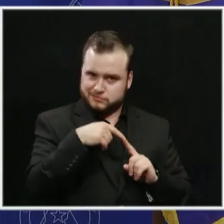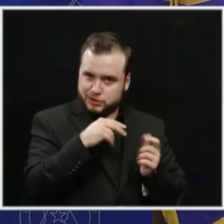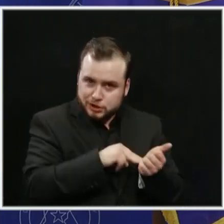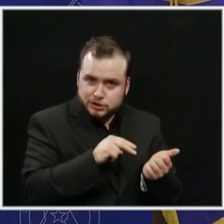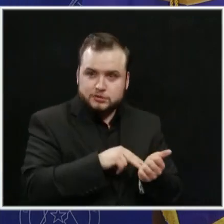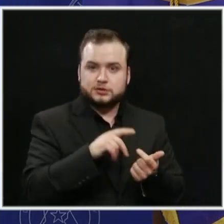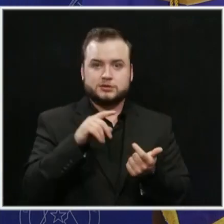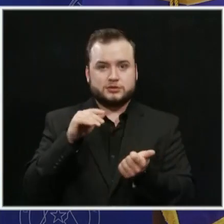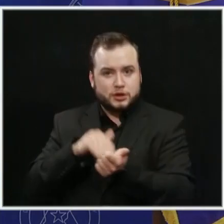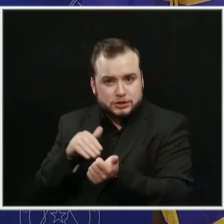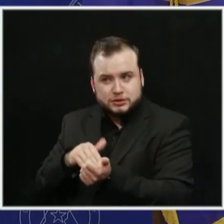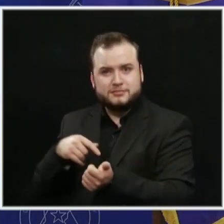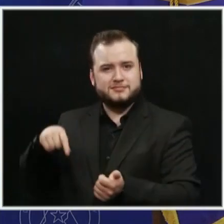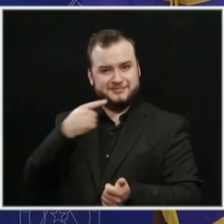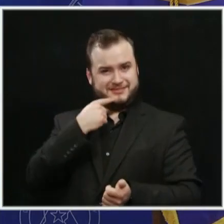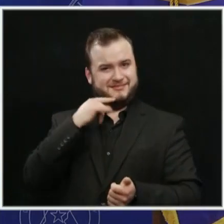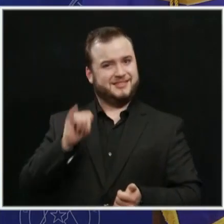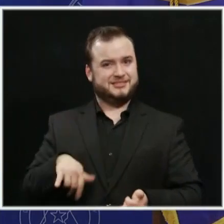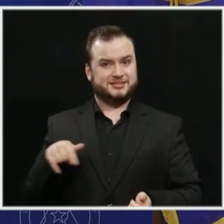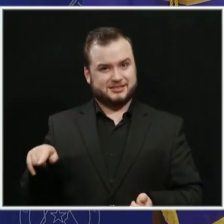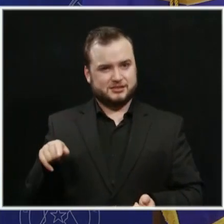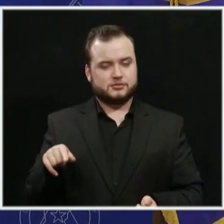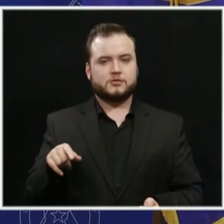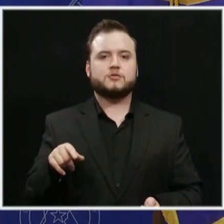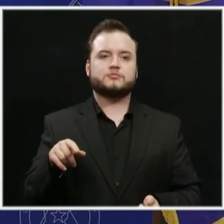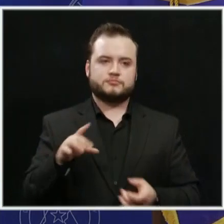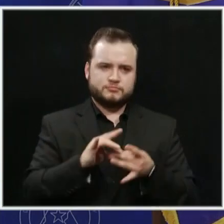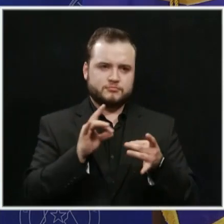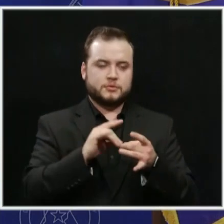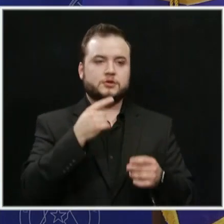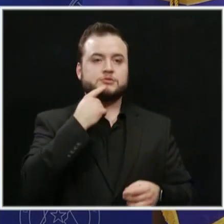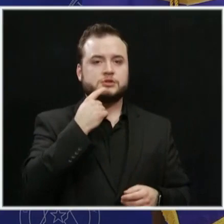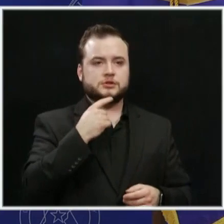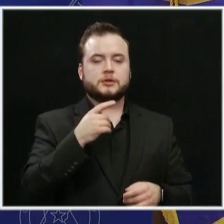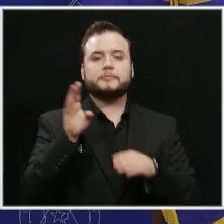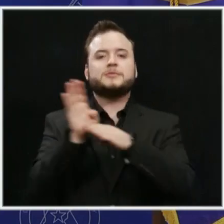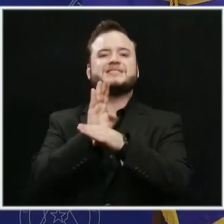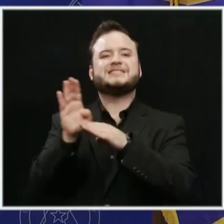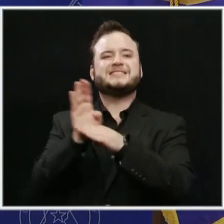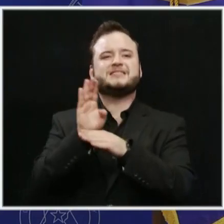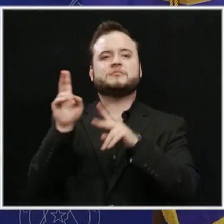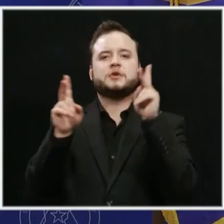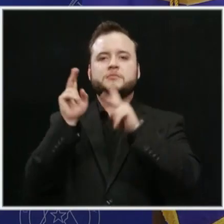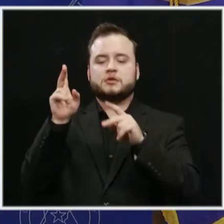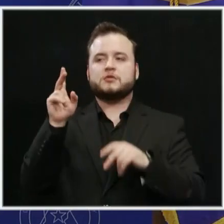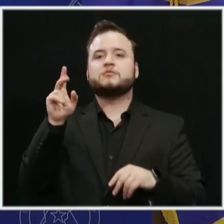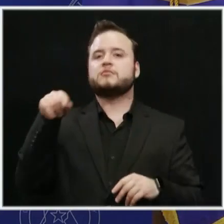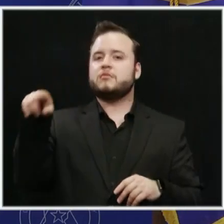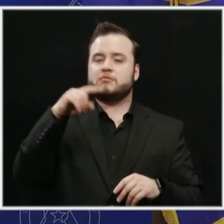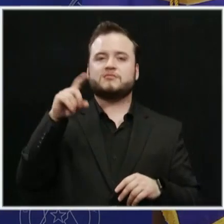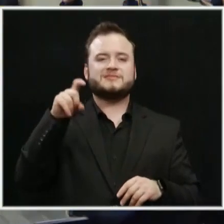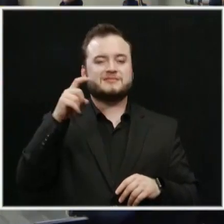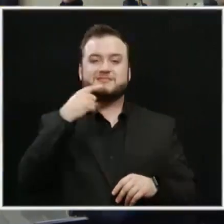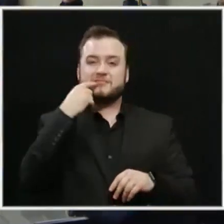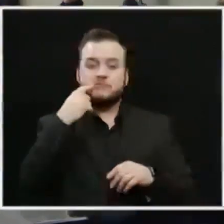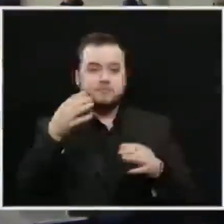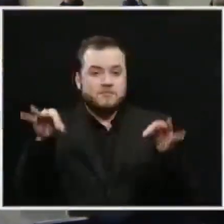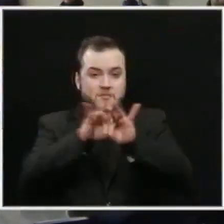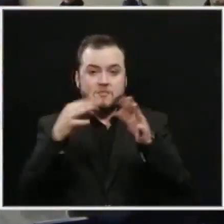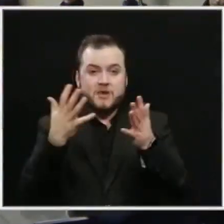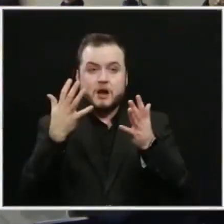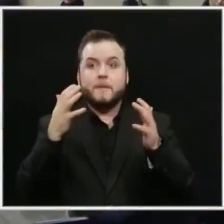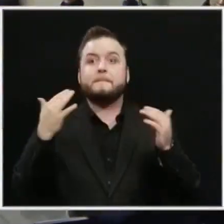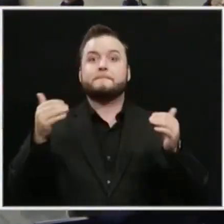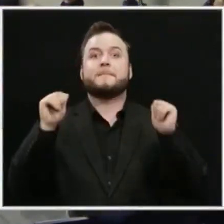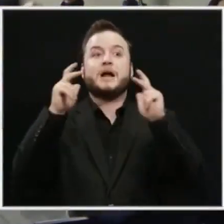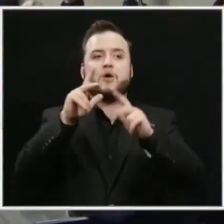telling us this. People are only going to go back to places when they feel it's safe to go back to places. Tom. Governor, President